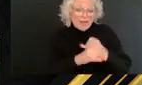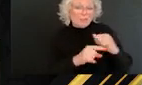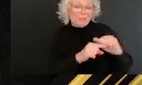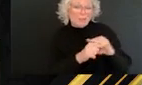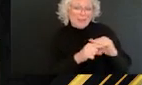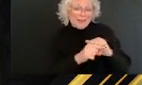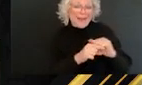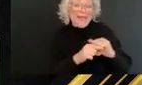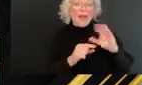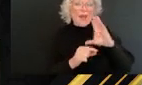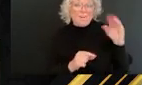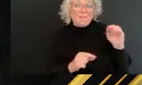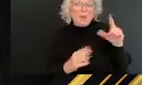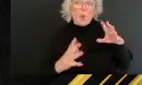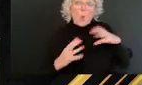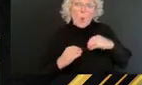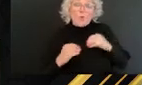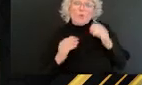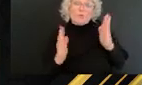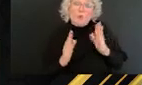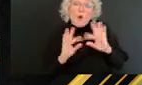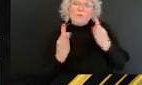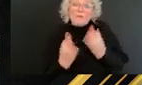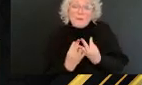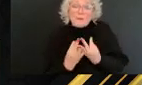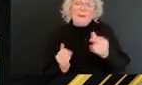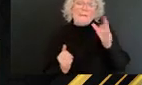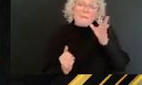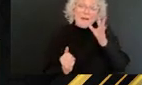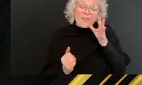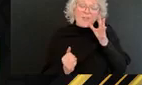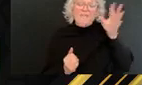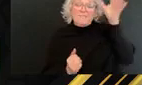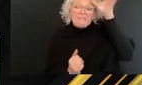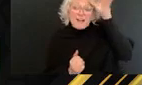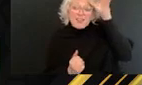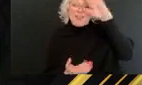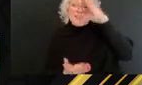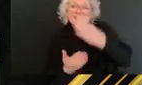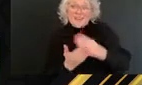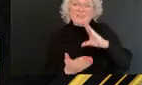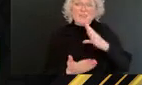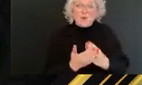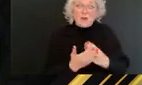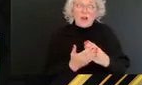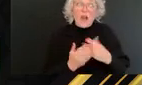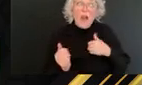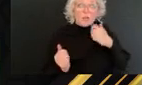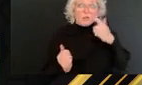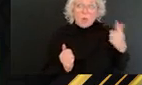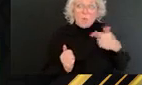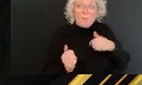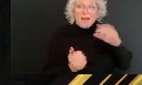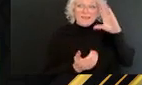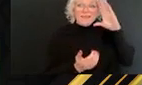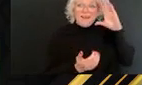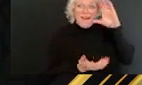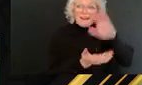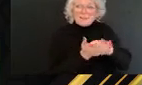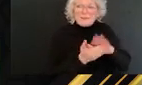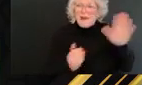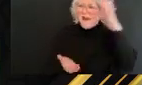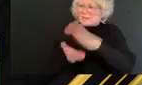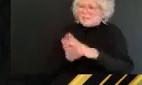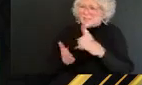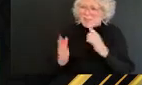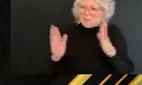customer service training company owned by small family-owned business, mother, father, daughter, son. And I told my husband, and after he heard me